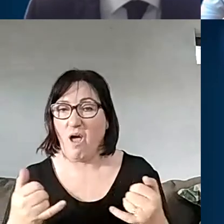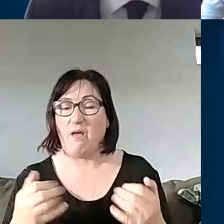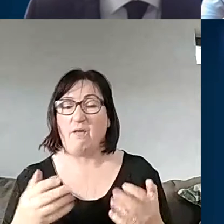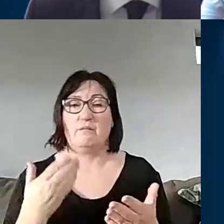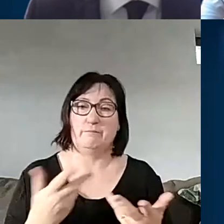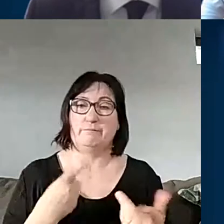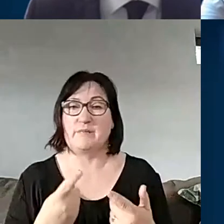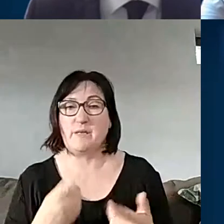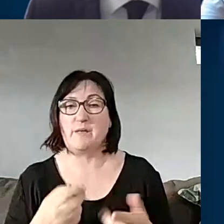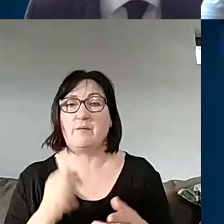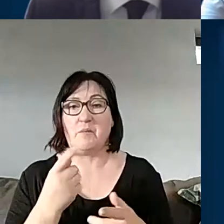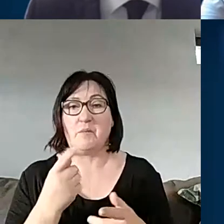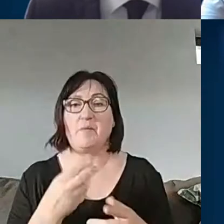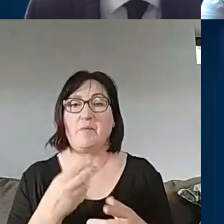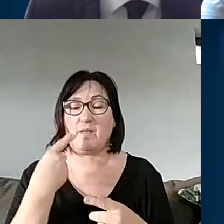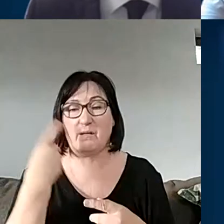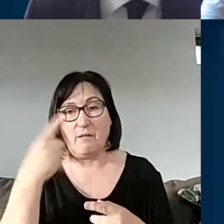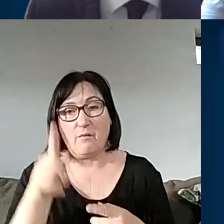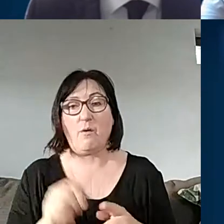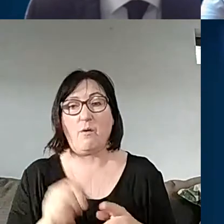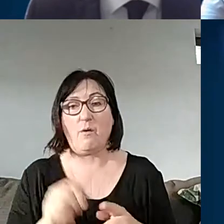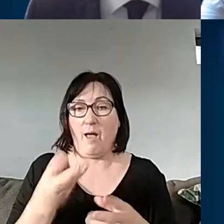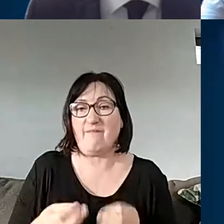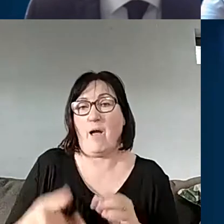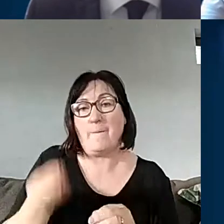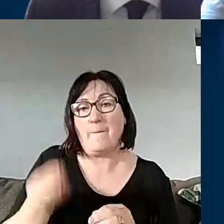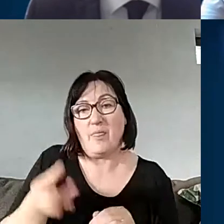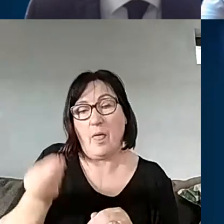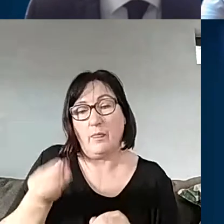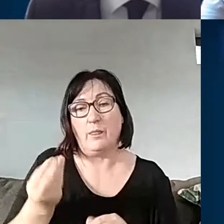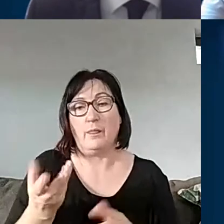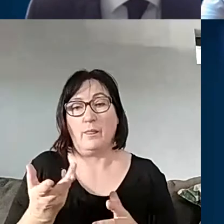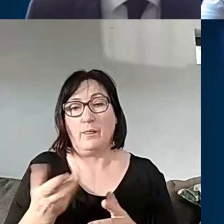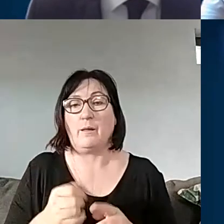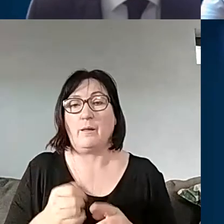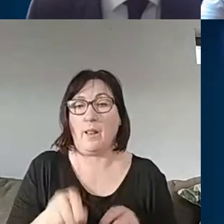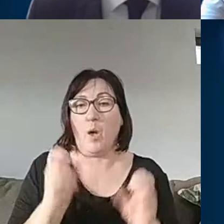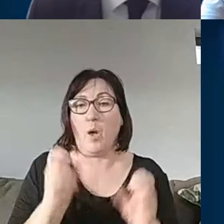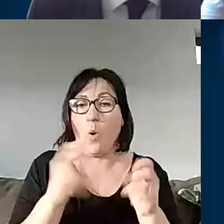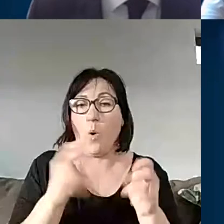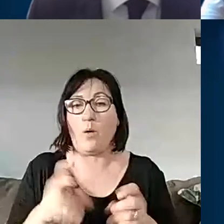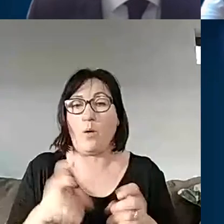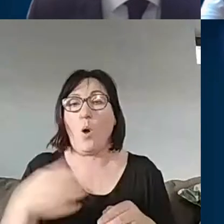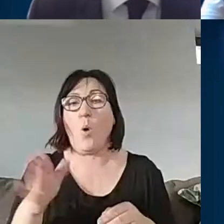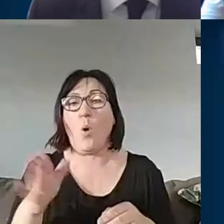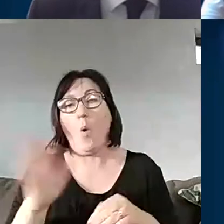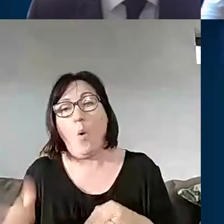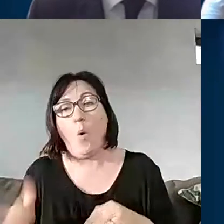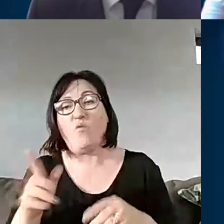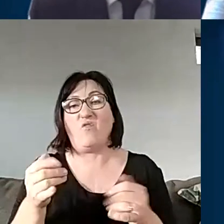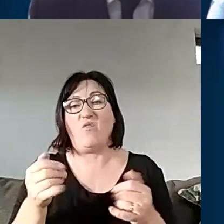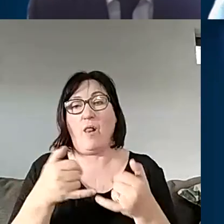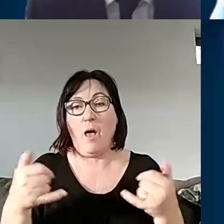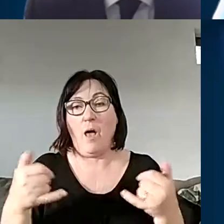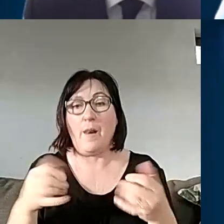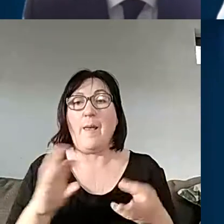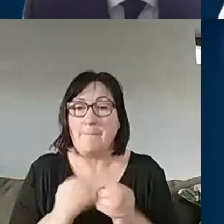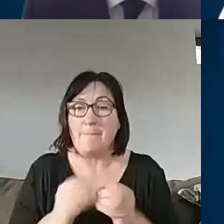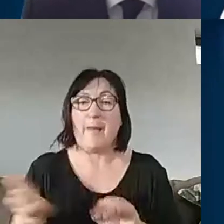update. Click OK or update, which then you click OK, go offline, make a backup after you open EasyFile, go